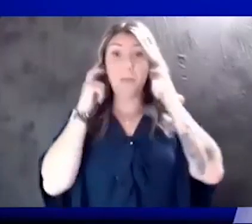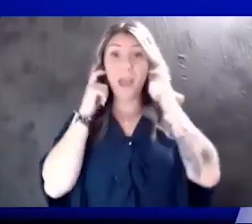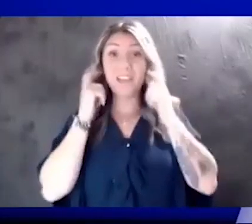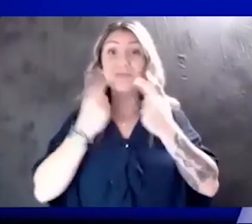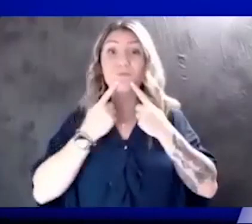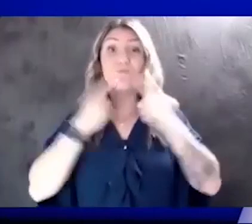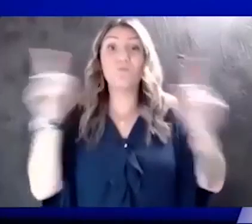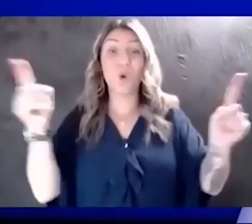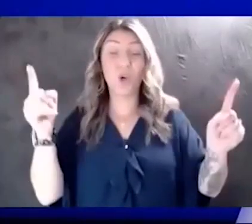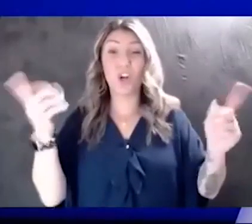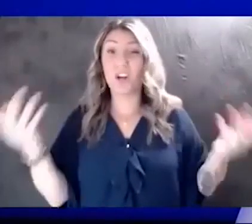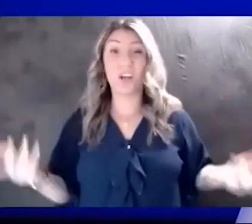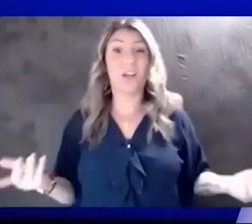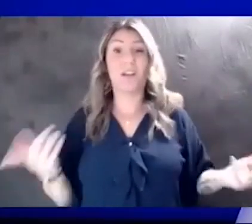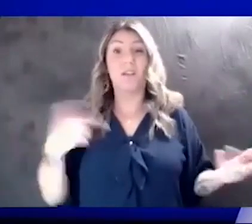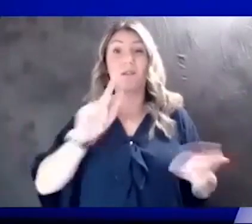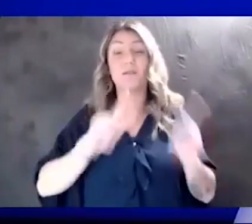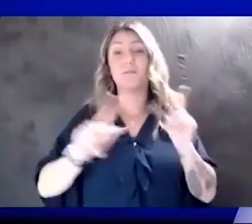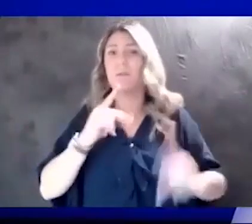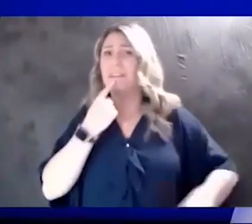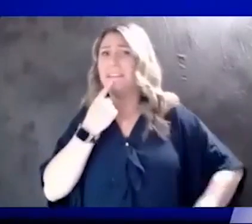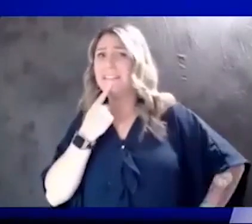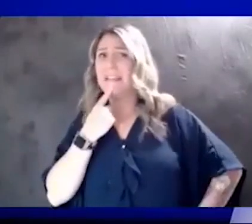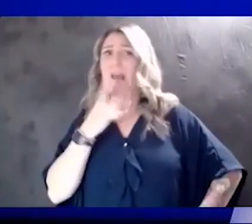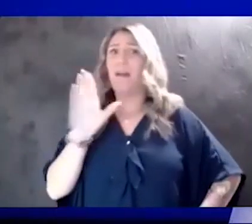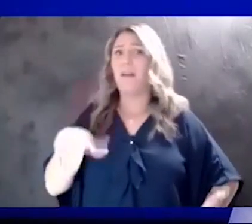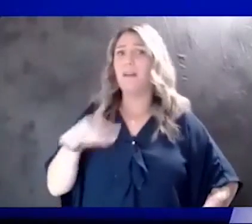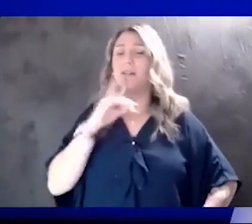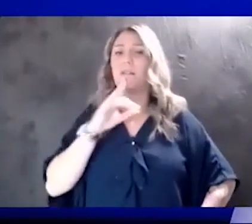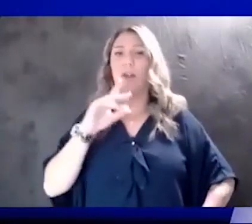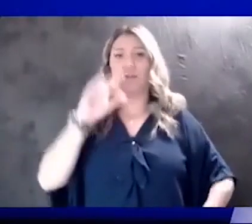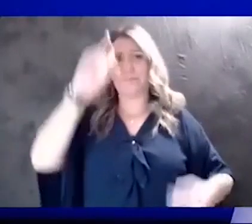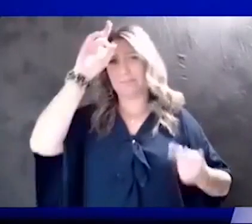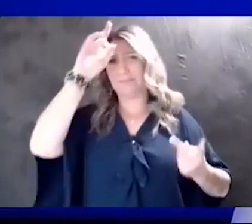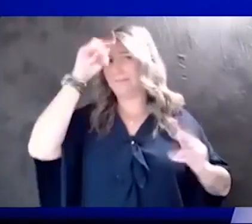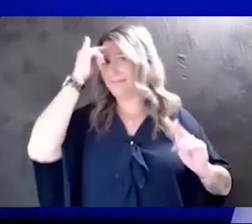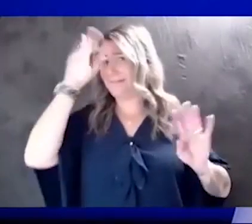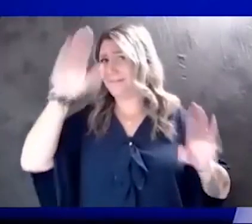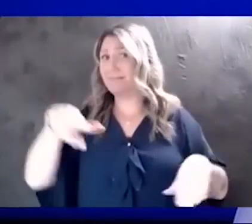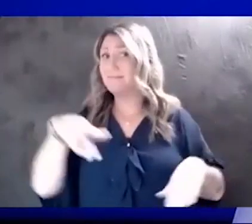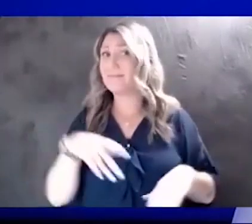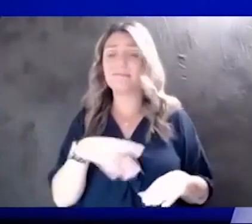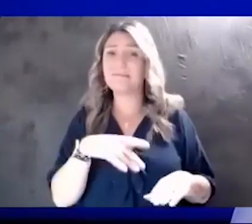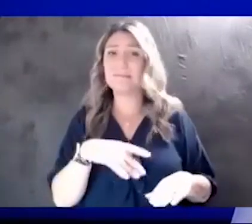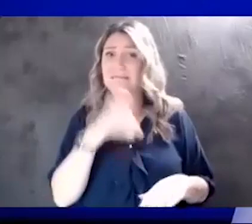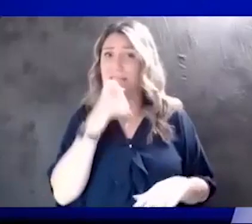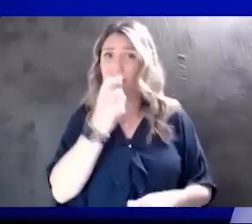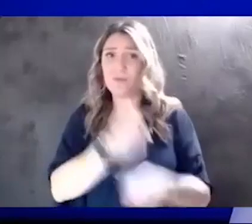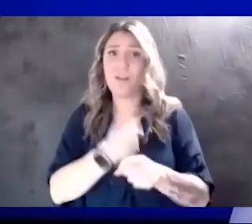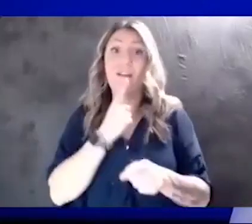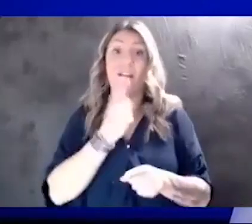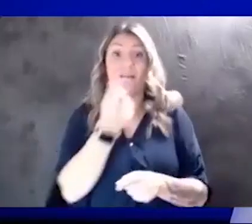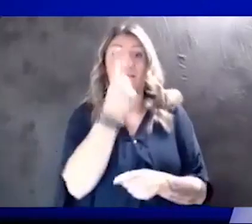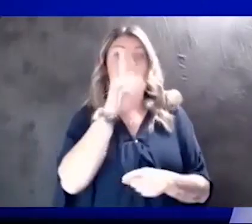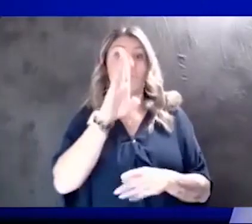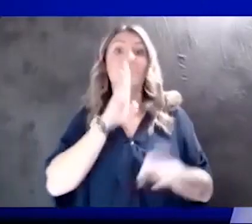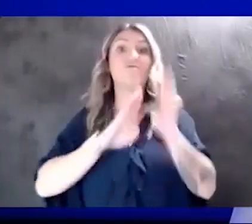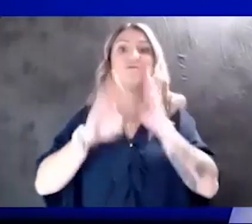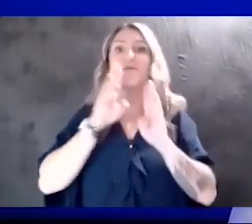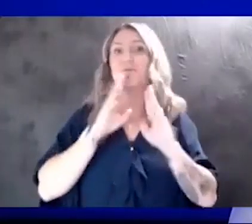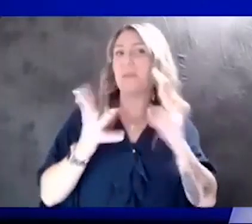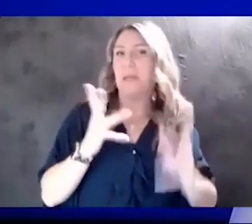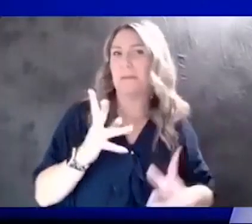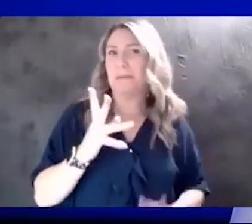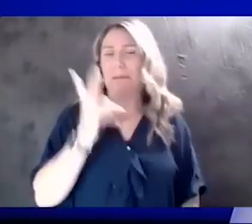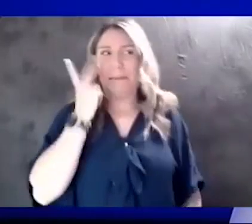those folks that are saying that it does not are misinformed. And so I totally get your frustration. Maybe you can tell. But